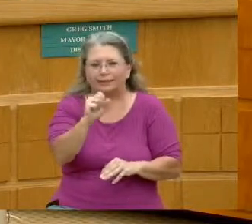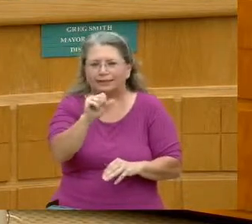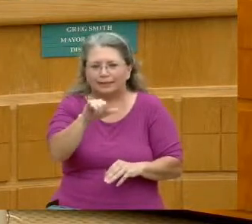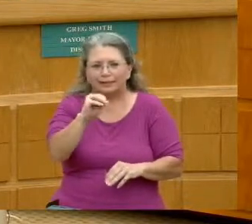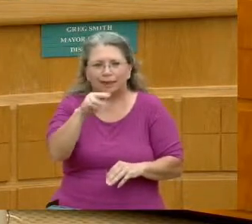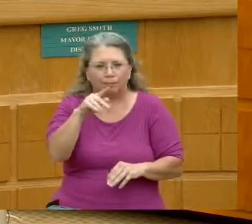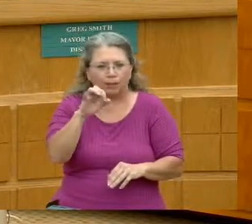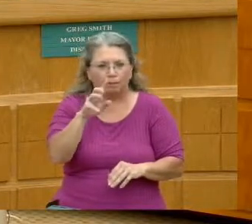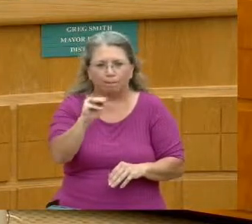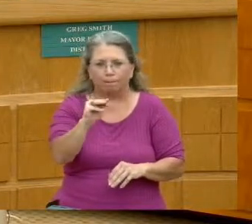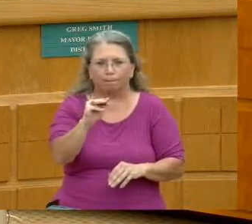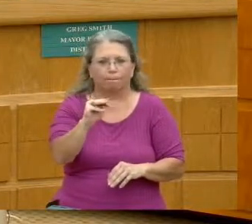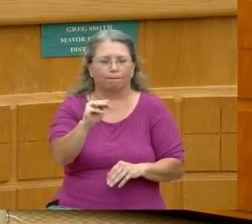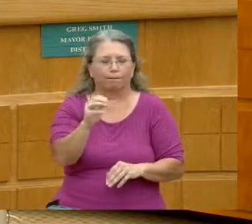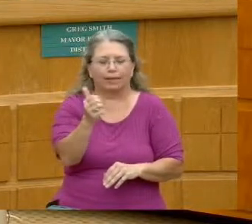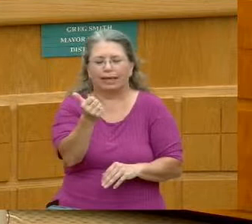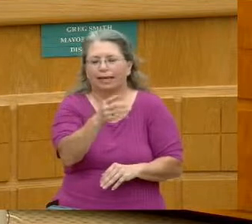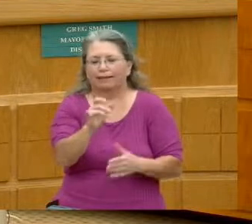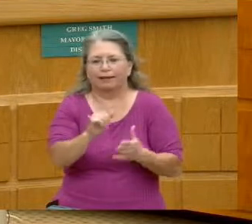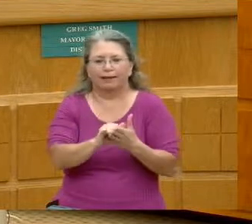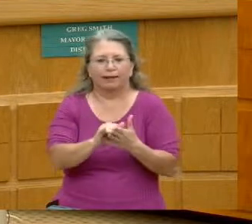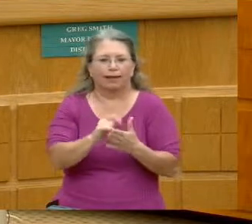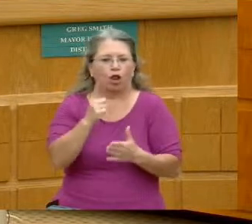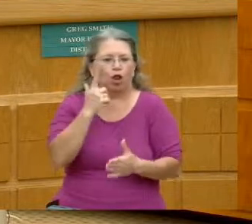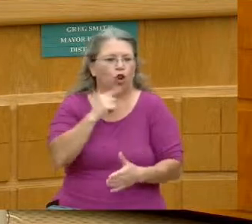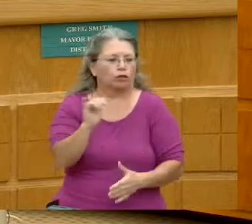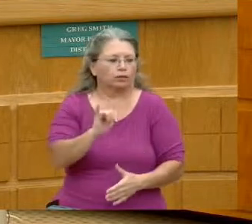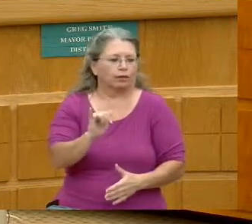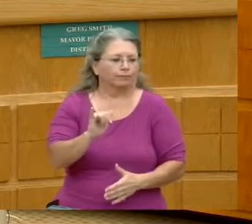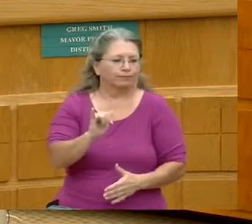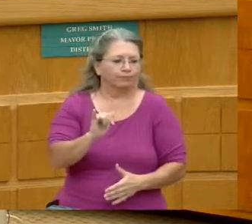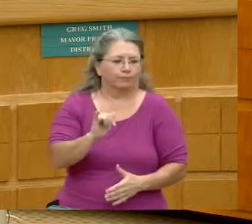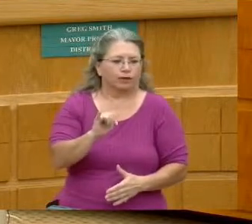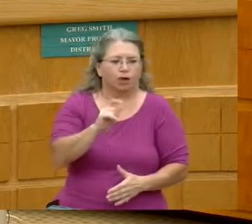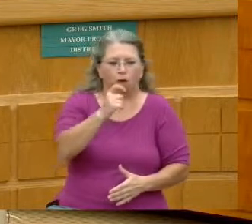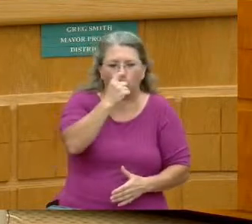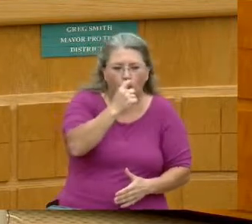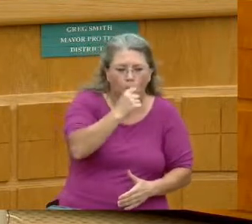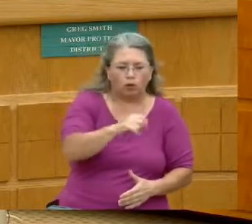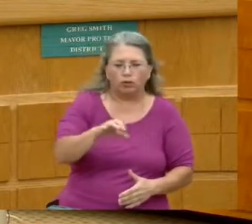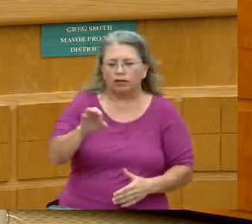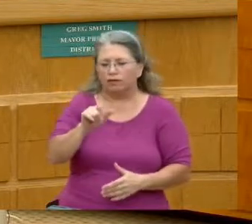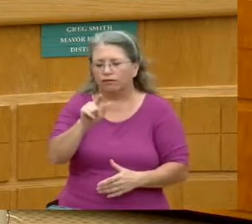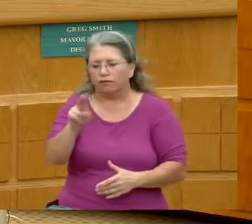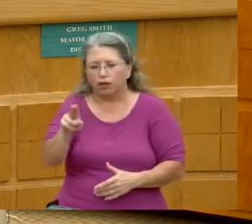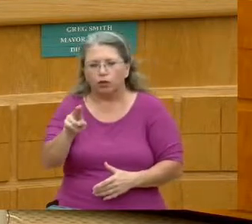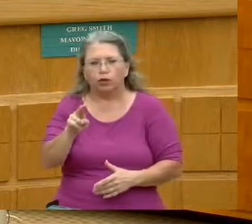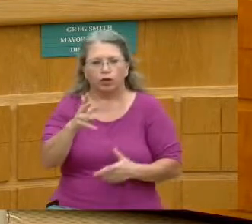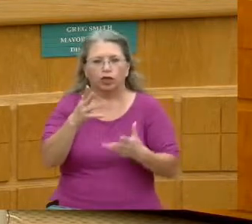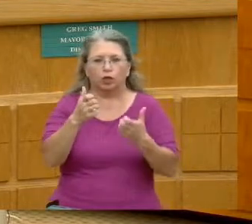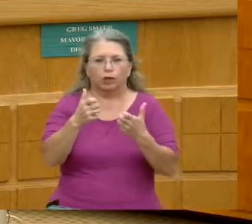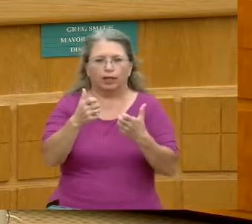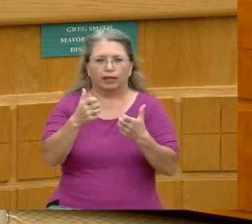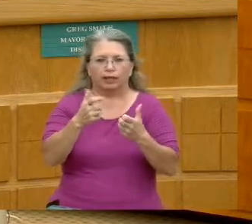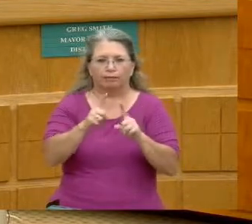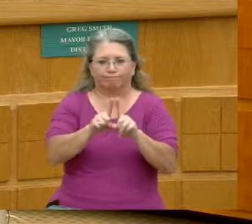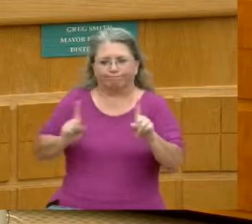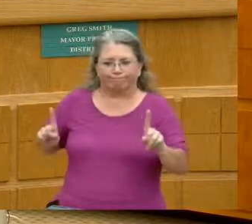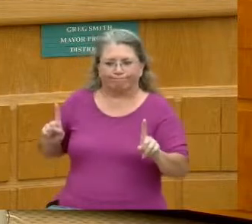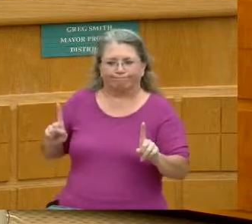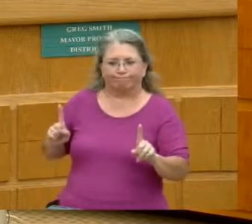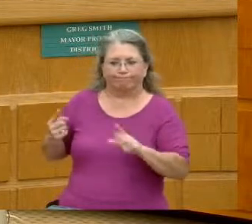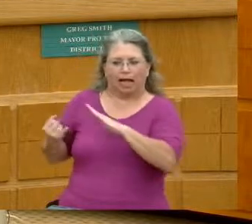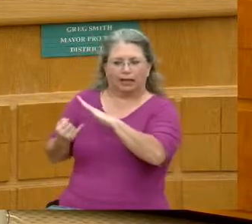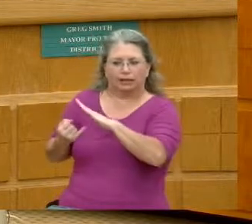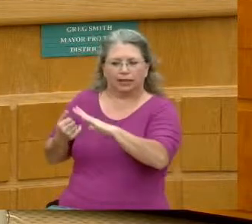related, which is pretty much anything that looks like a cold or a flu, then you want to self-isolate and get medical attention, and this will stop you